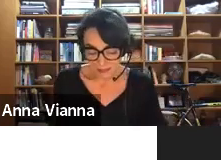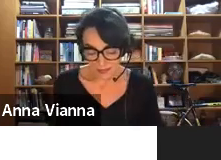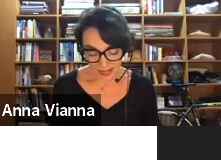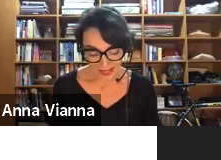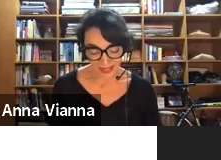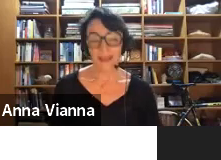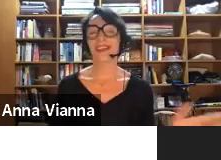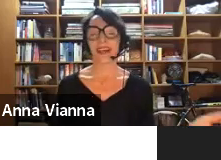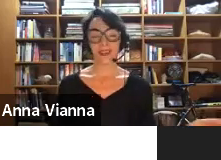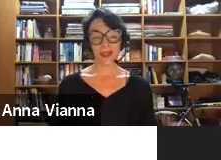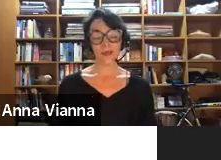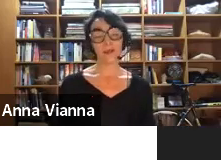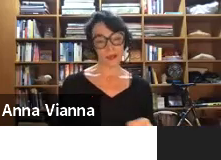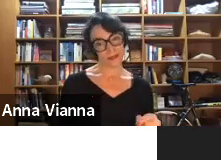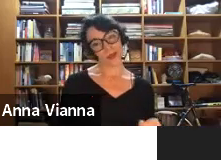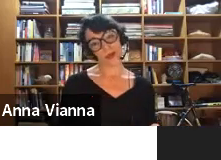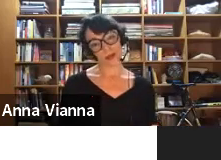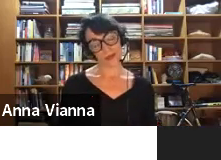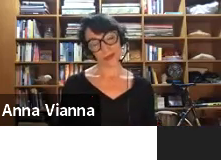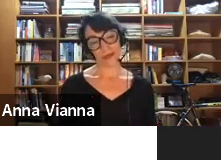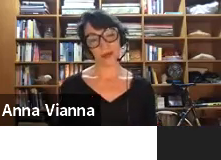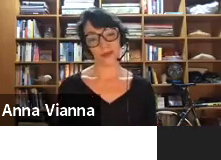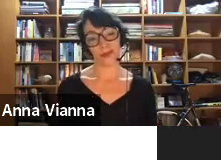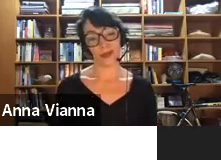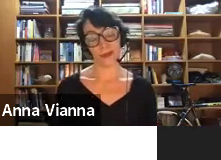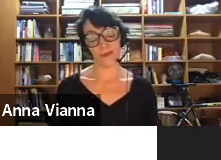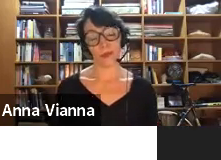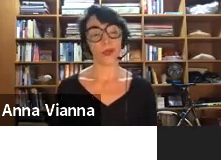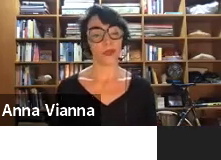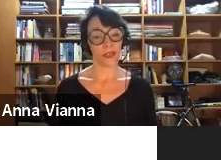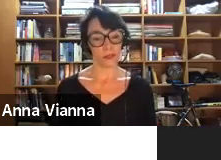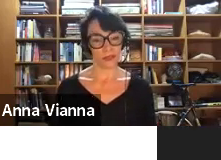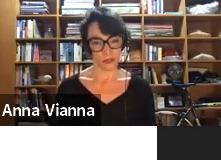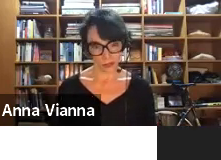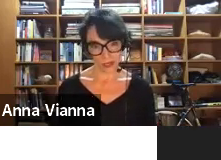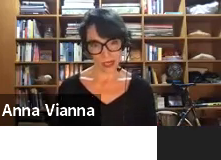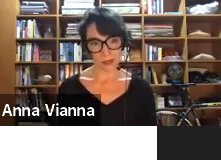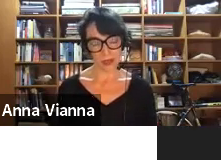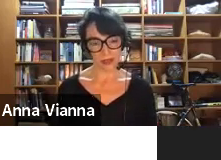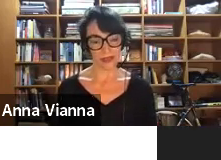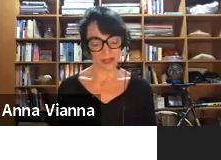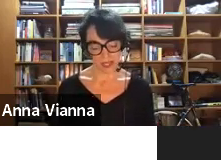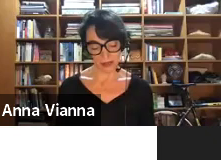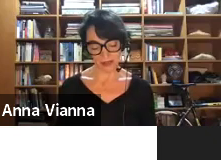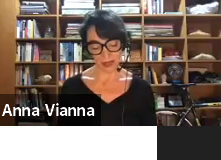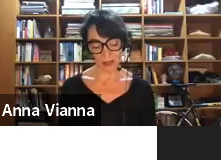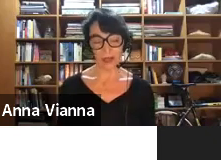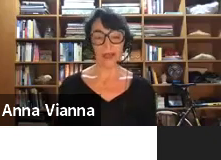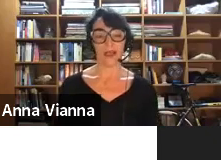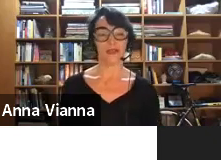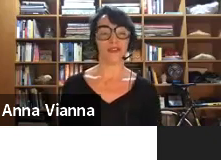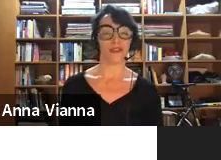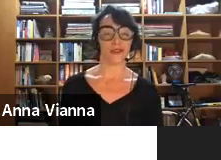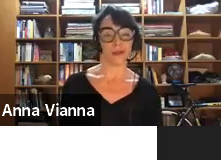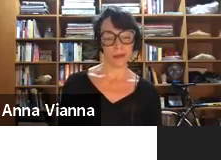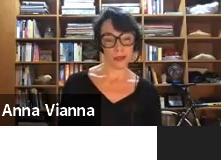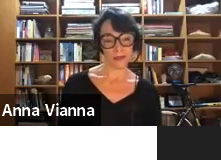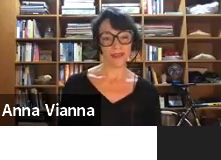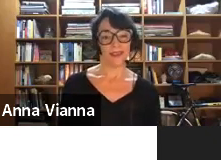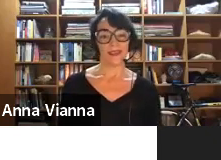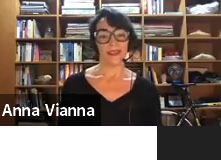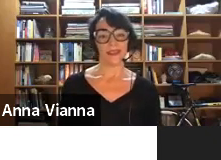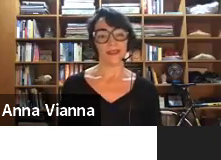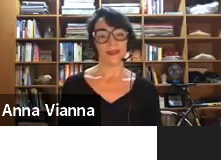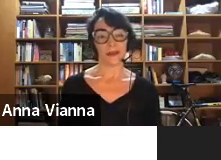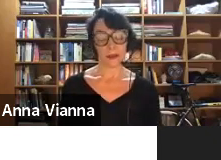sis. But she actually replaced me once when I was working on a mission for the IMF in Guinea-Bissau, and she took my